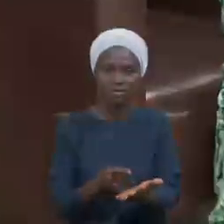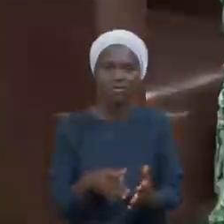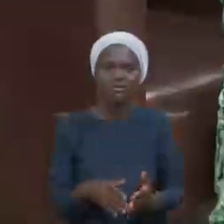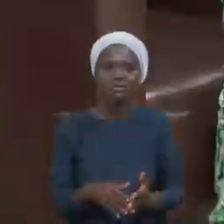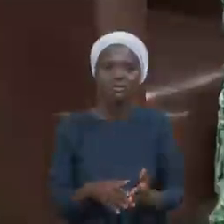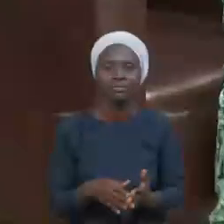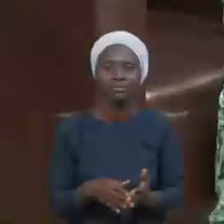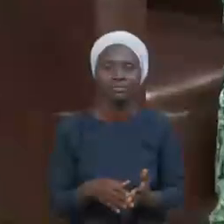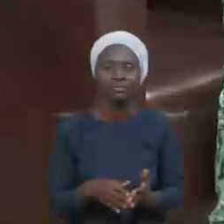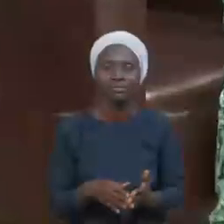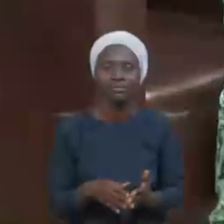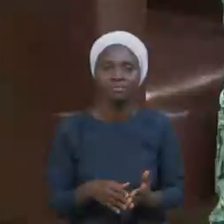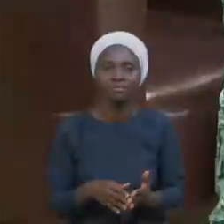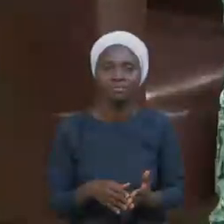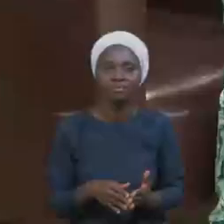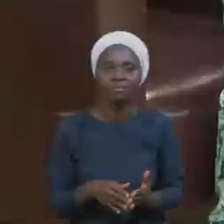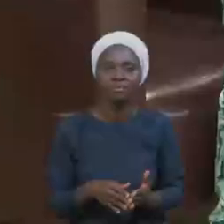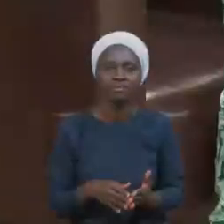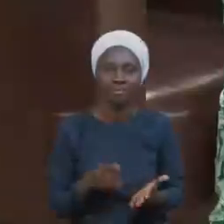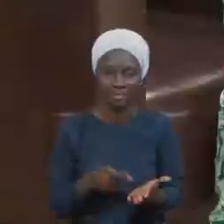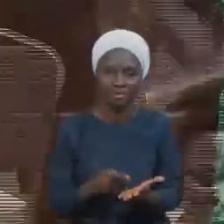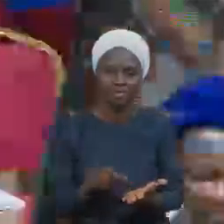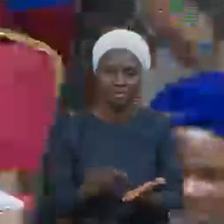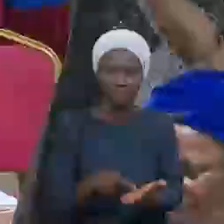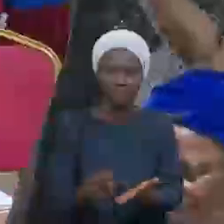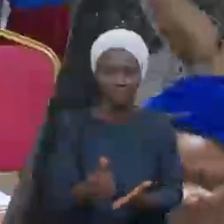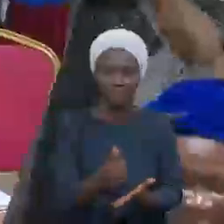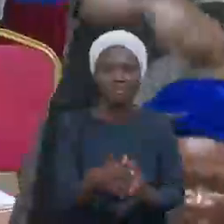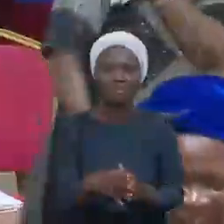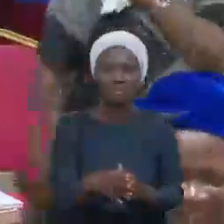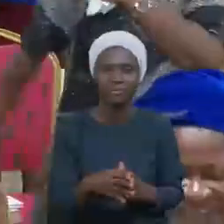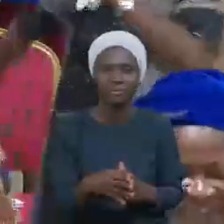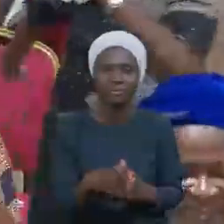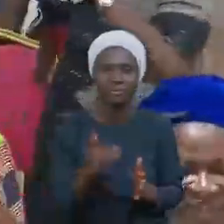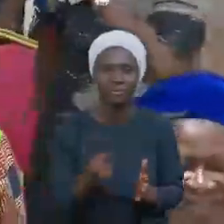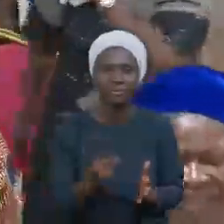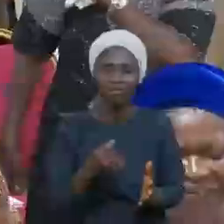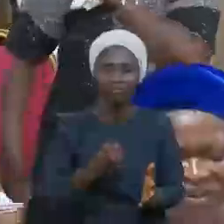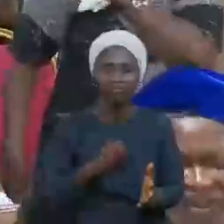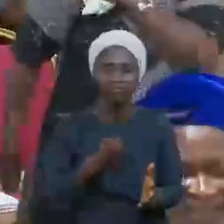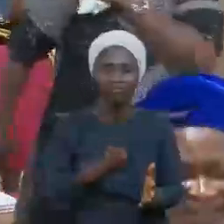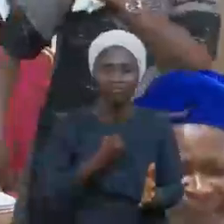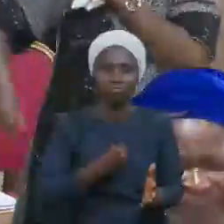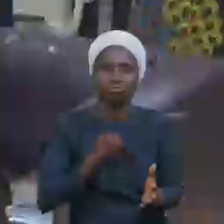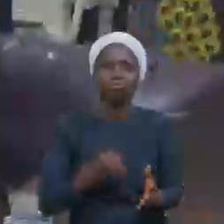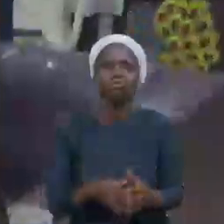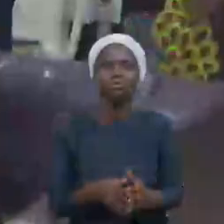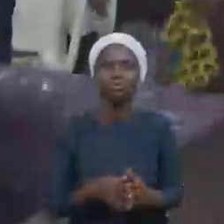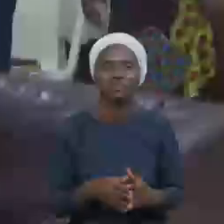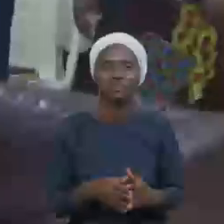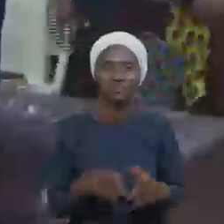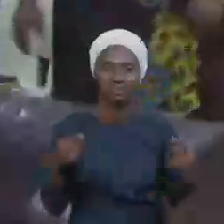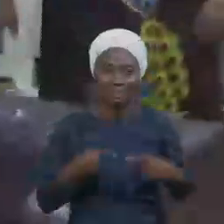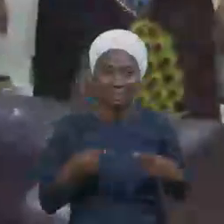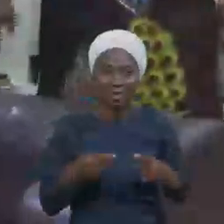cancer, the tuberculosis, the evil thing, and that plague is gone right